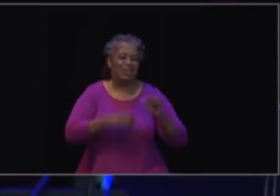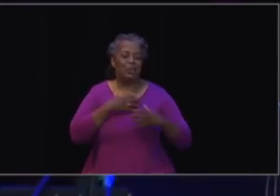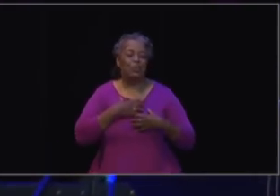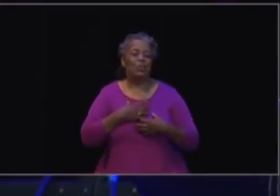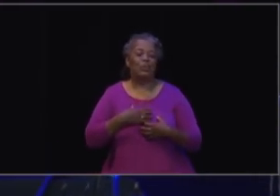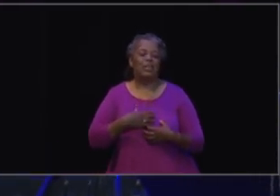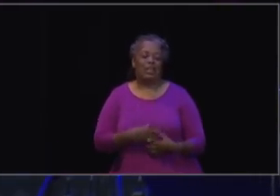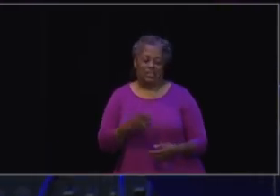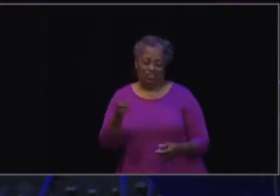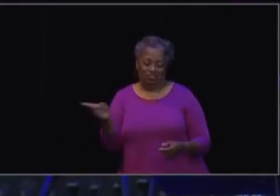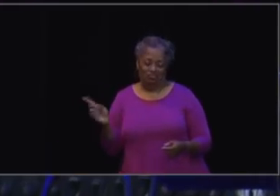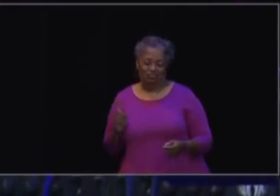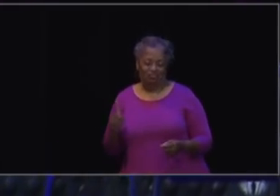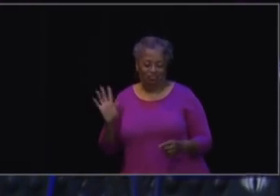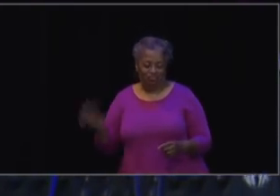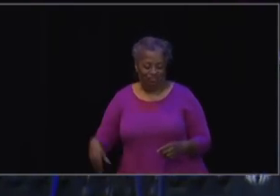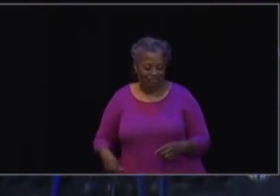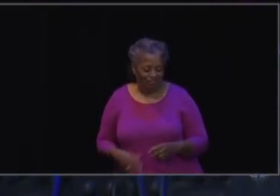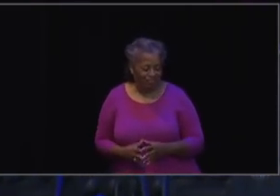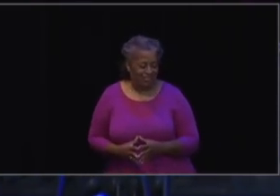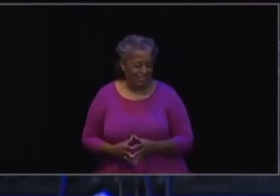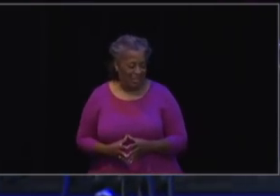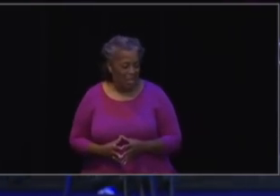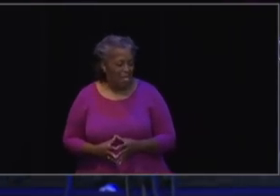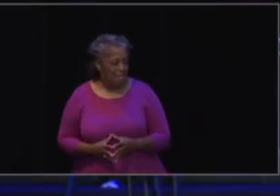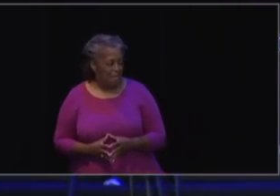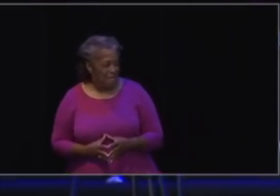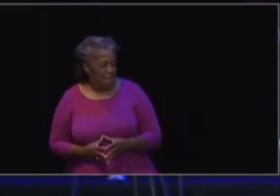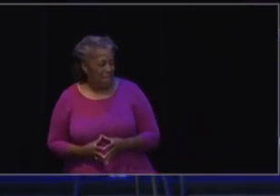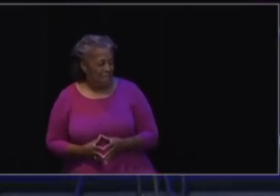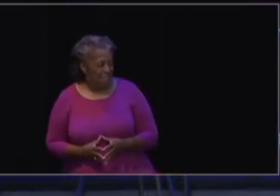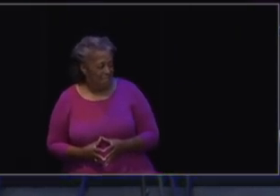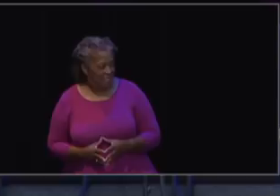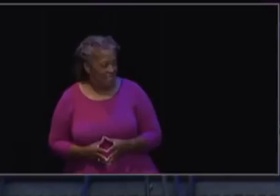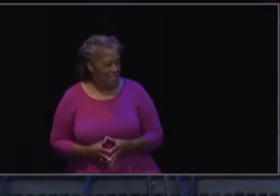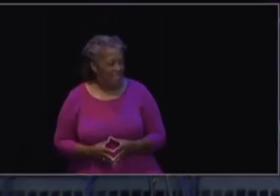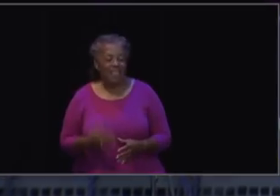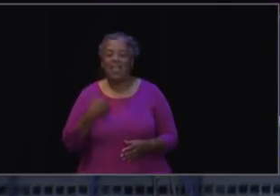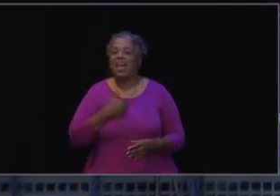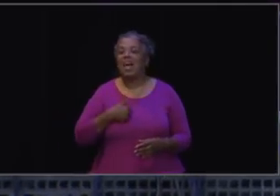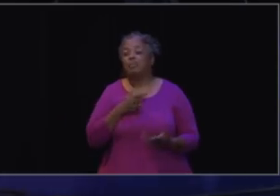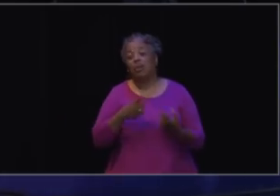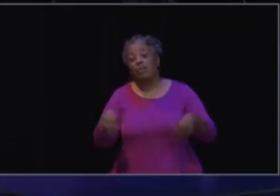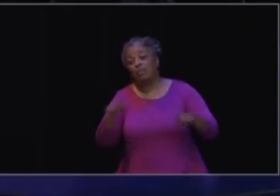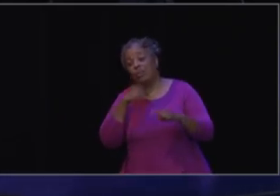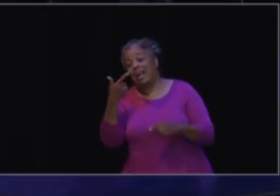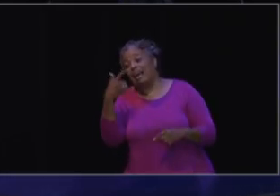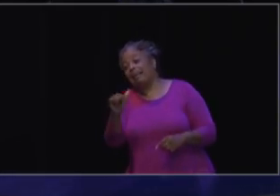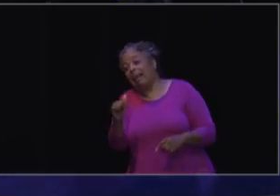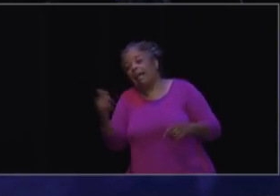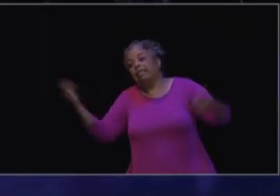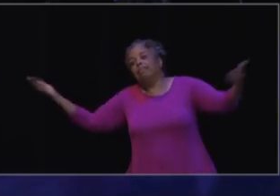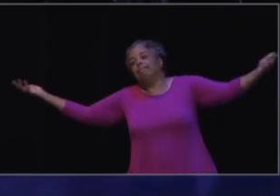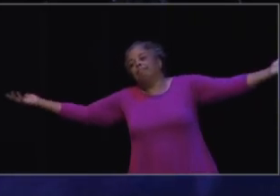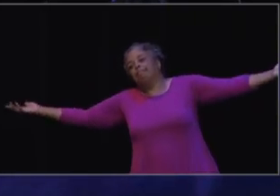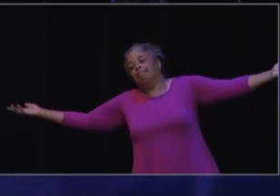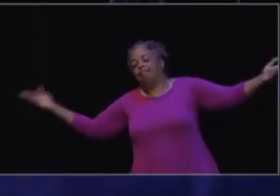They wish they could fuck like us. I'm sorry if you're not gay. This is not for